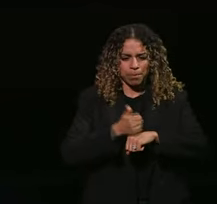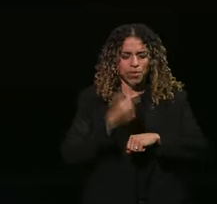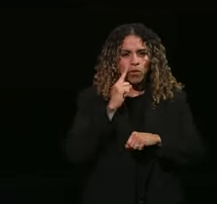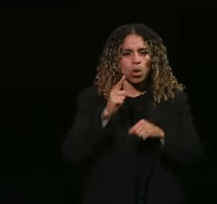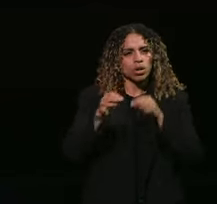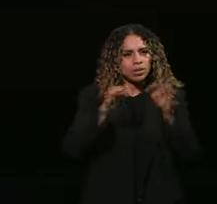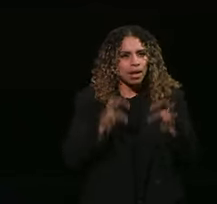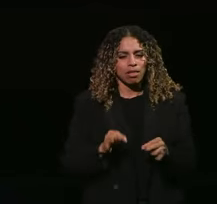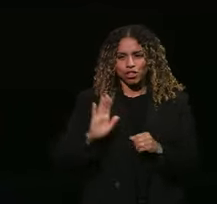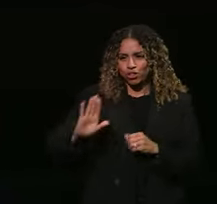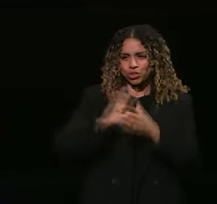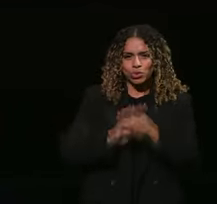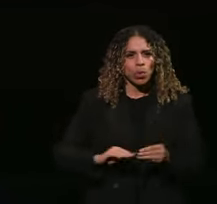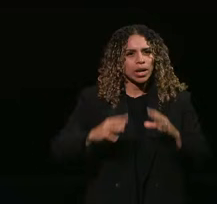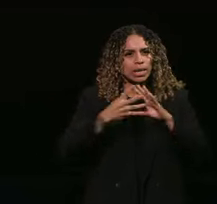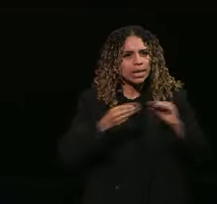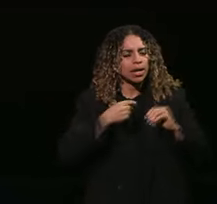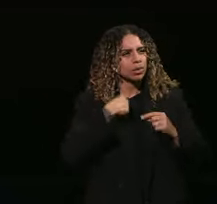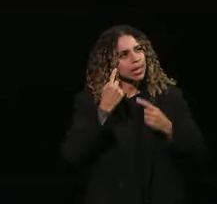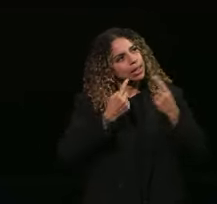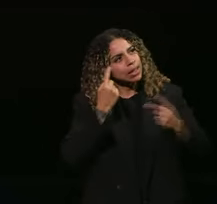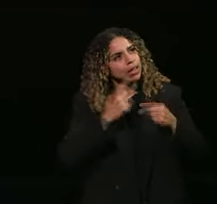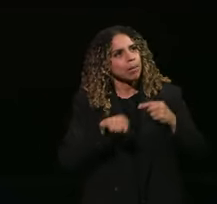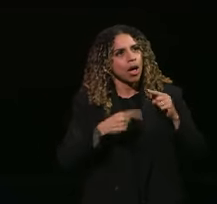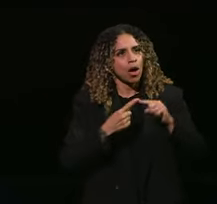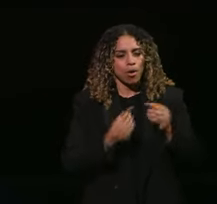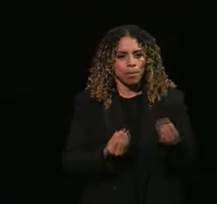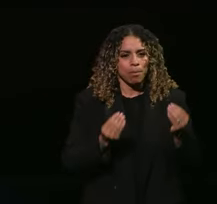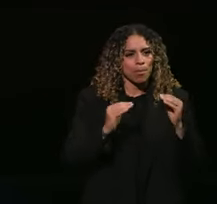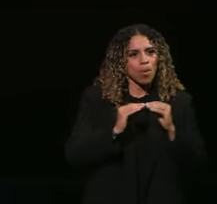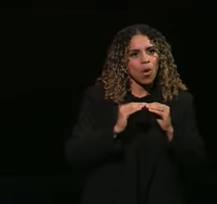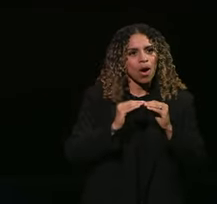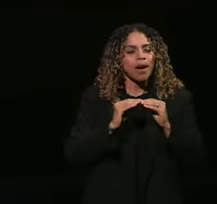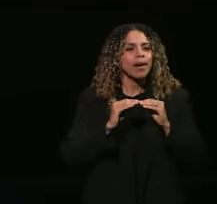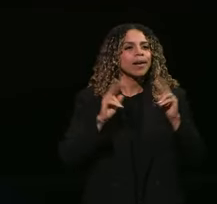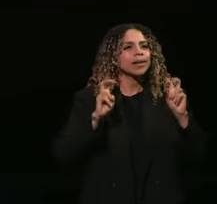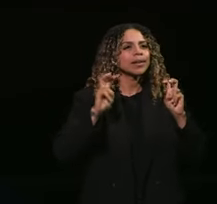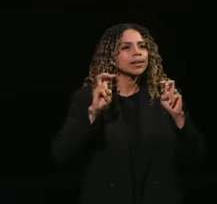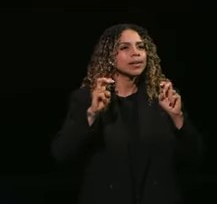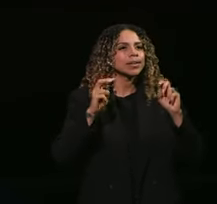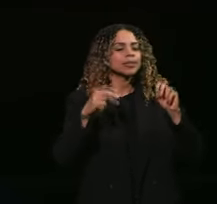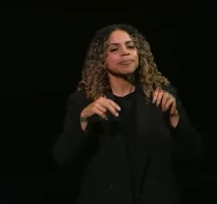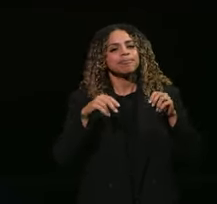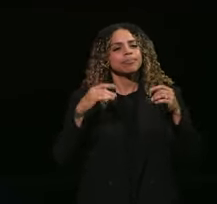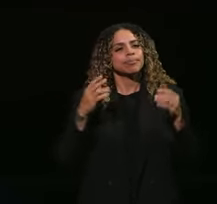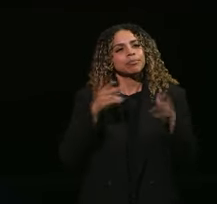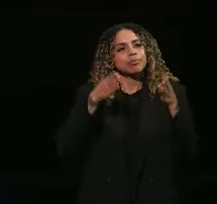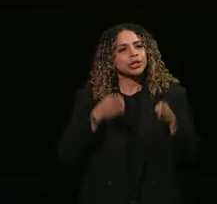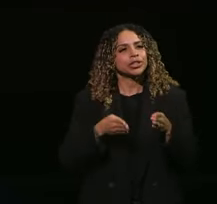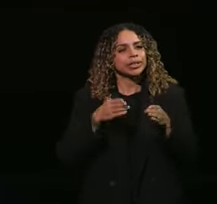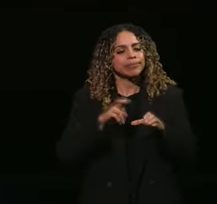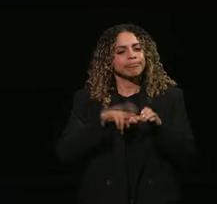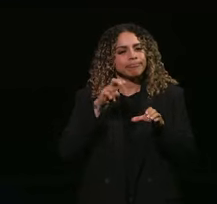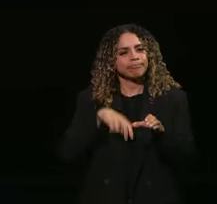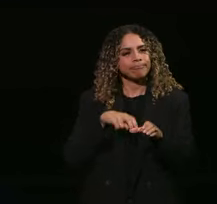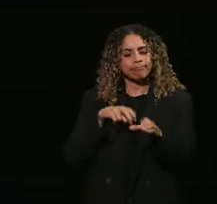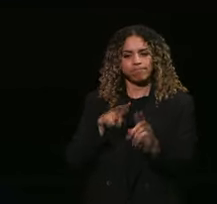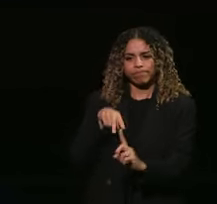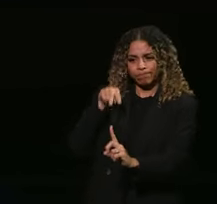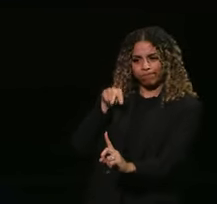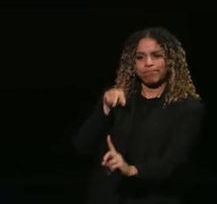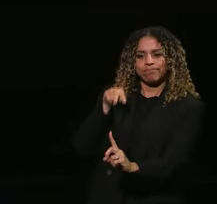was thinking about a more fly-on-the-wall documentary, and I shot in